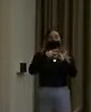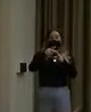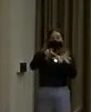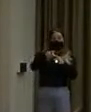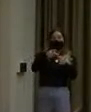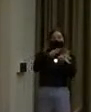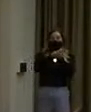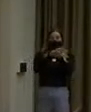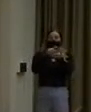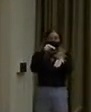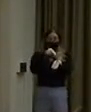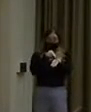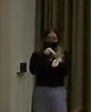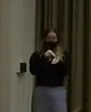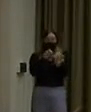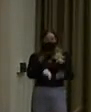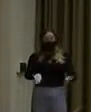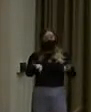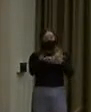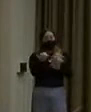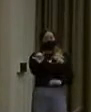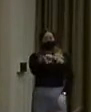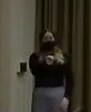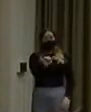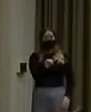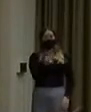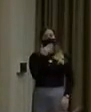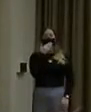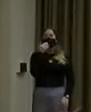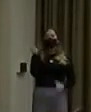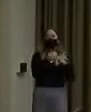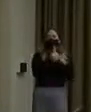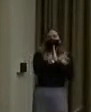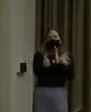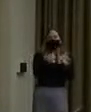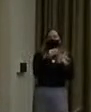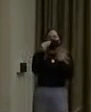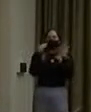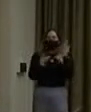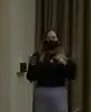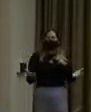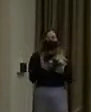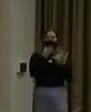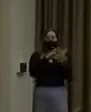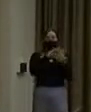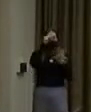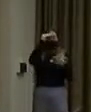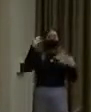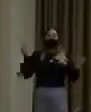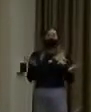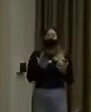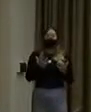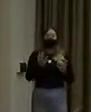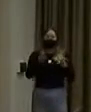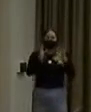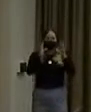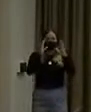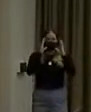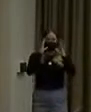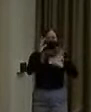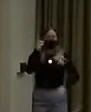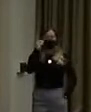of Nursing. And so the best skill that our students learn is to listen, to not